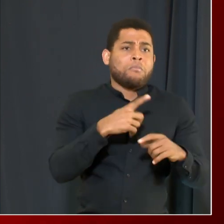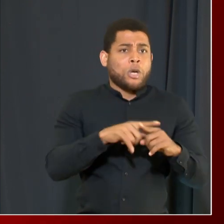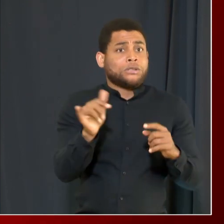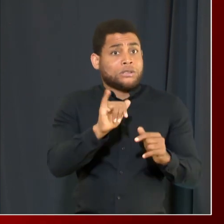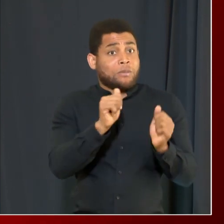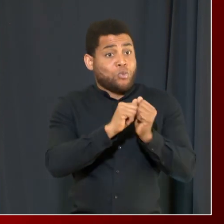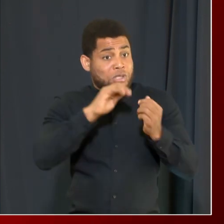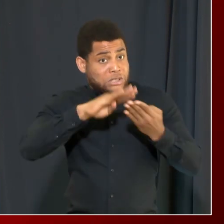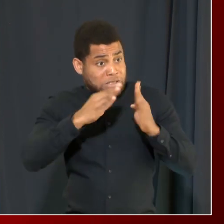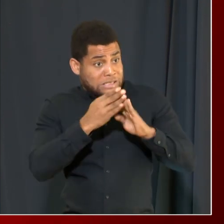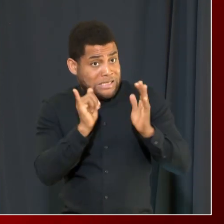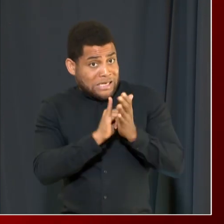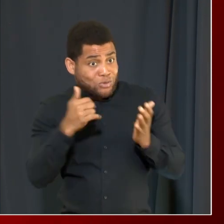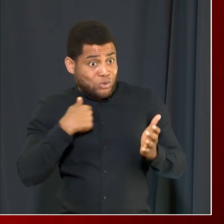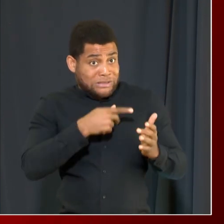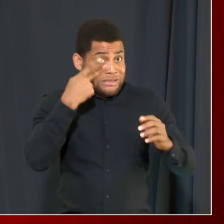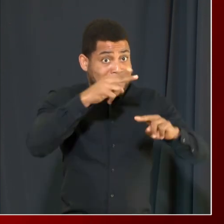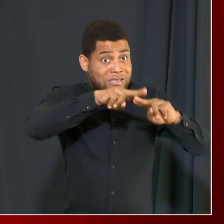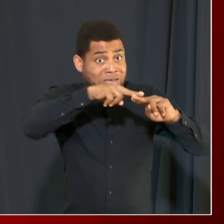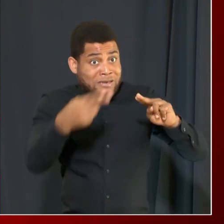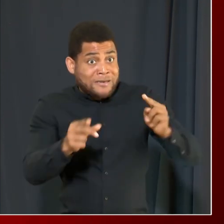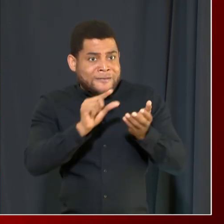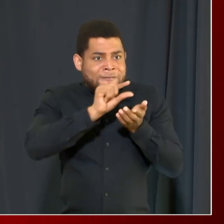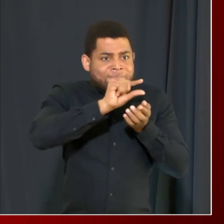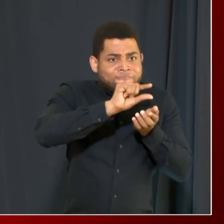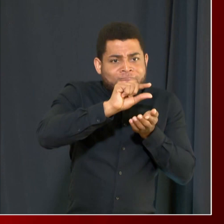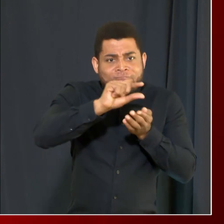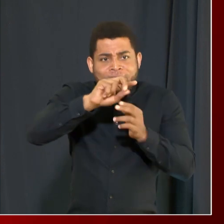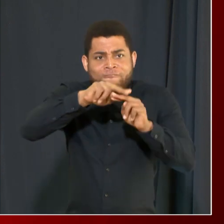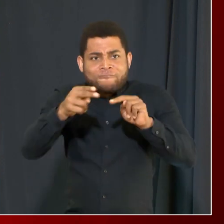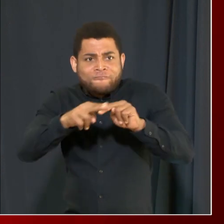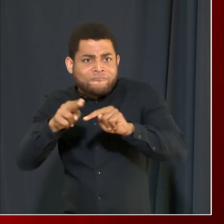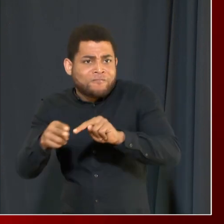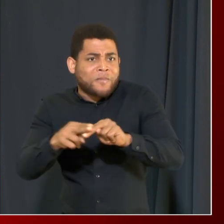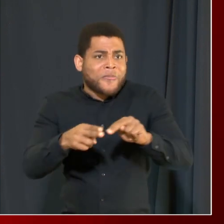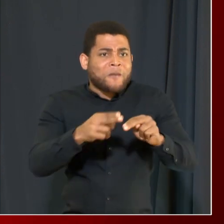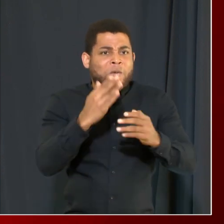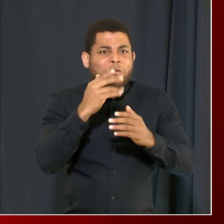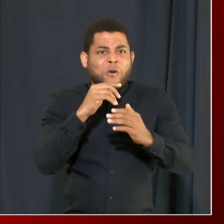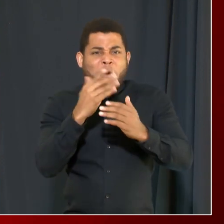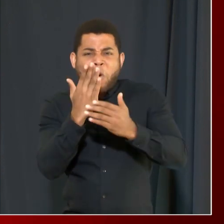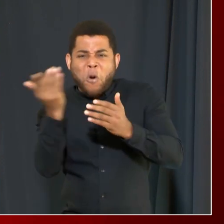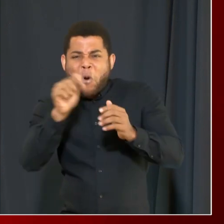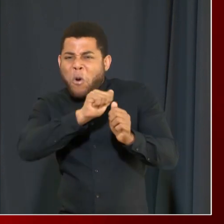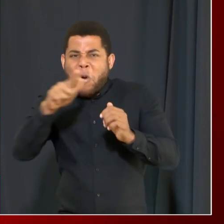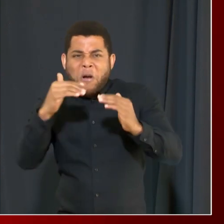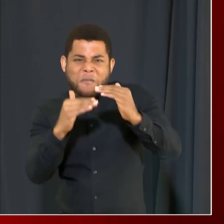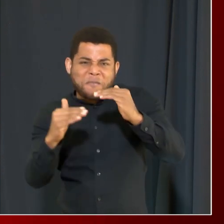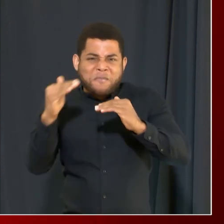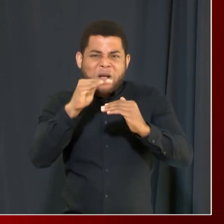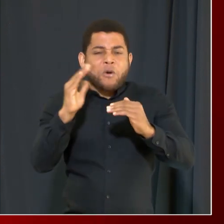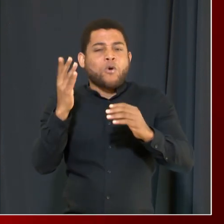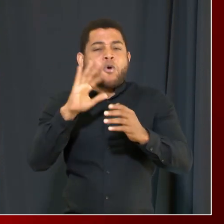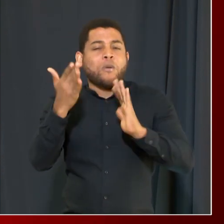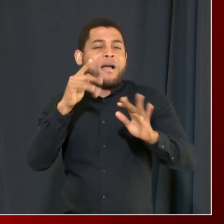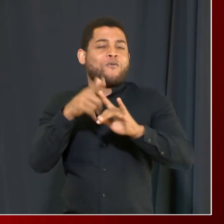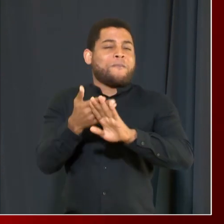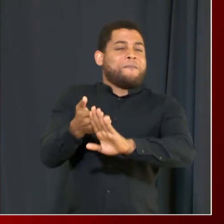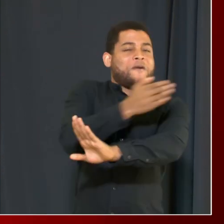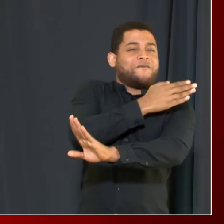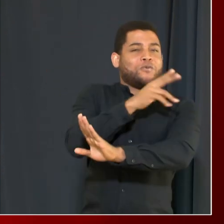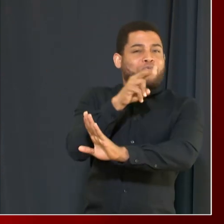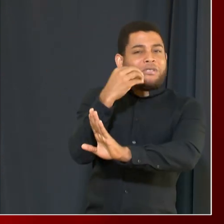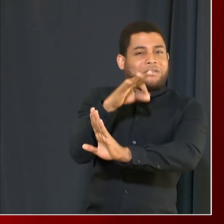that are seeing incremental decreases, we all remain above where we were by and large pre-2019. And so when we're